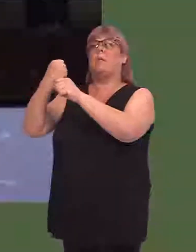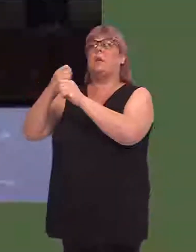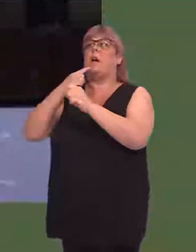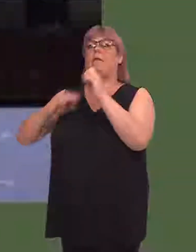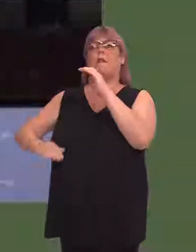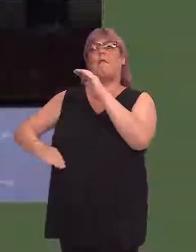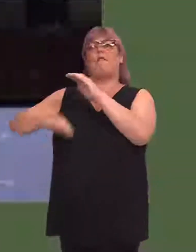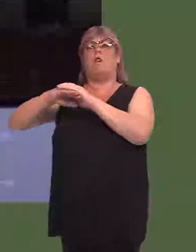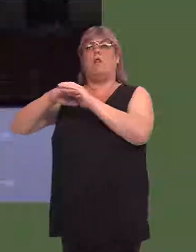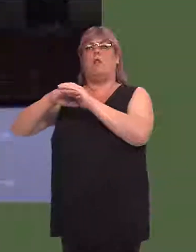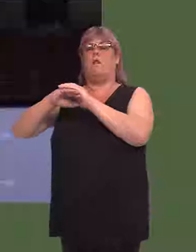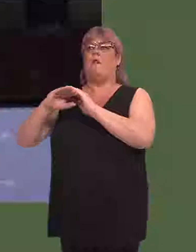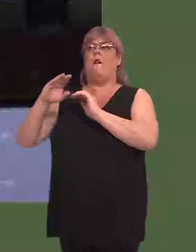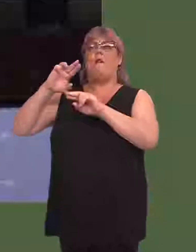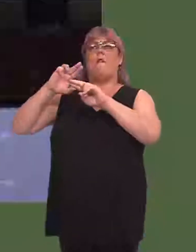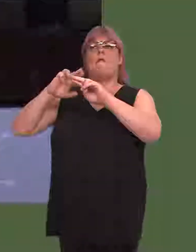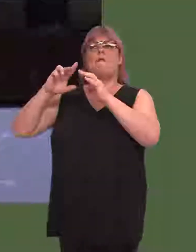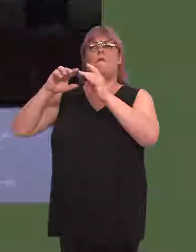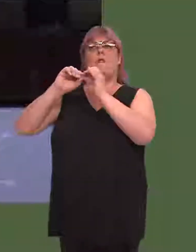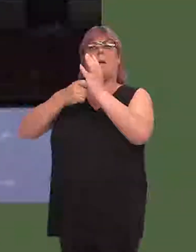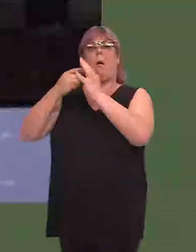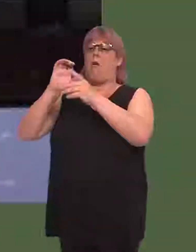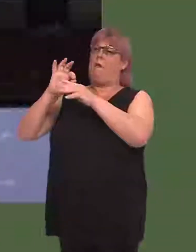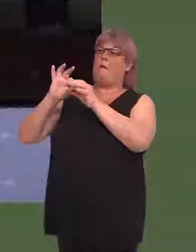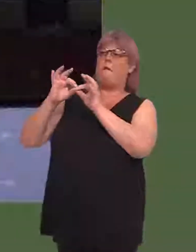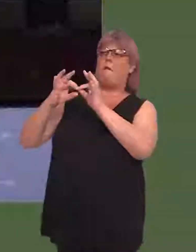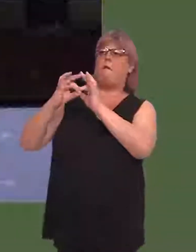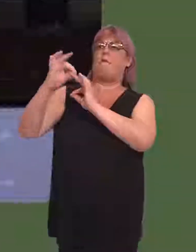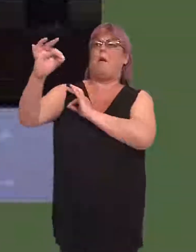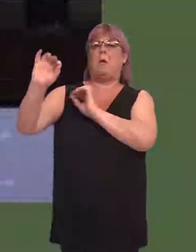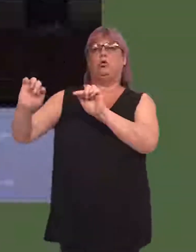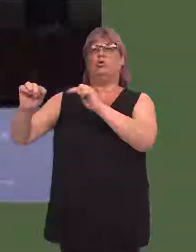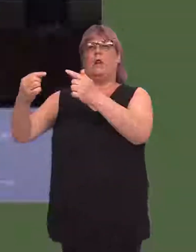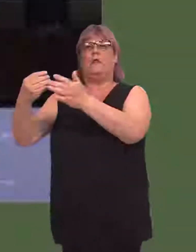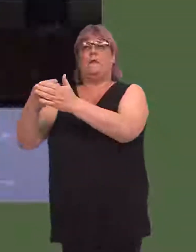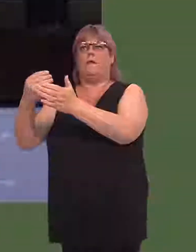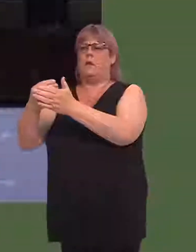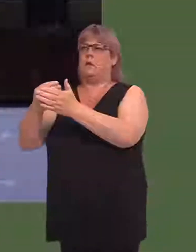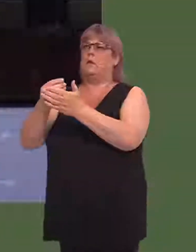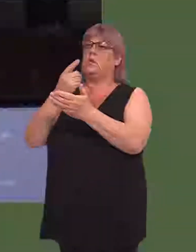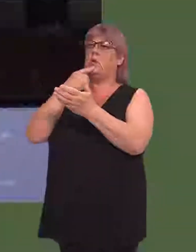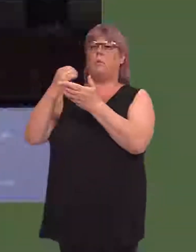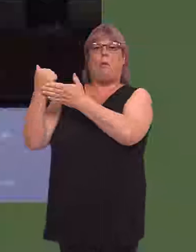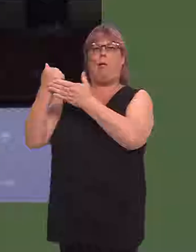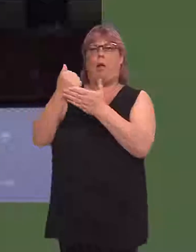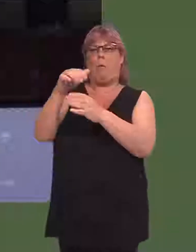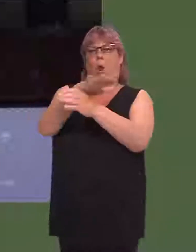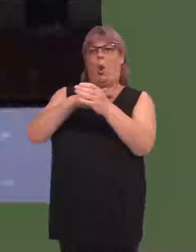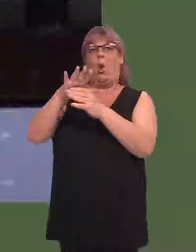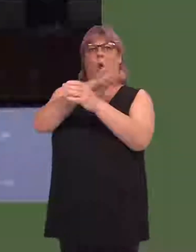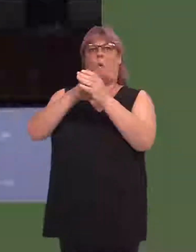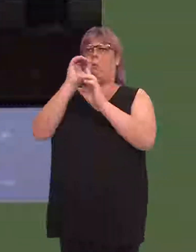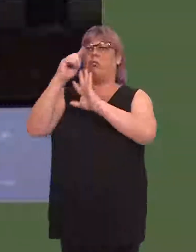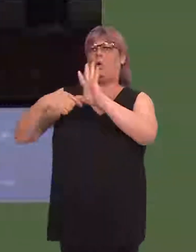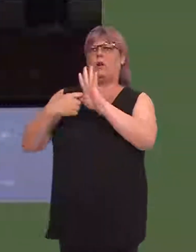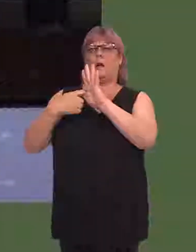the local full fibre network challenge fund in order to bring on the next generation of digital